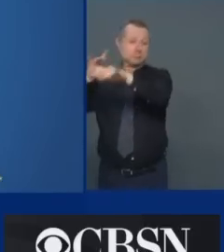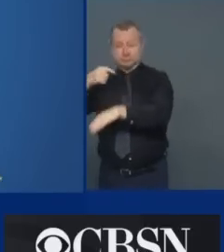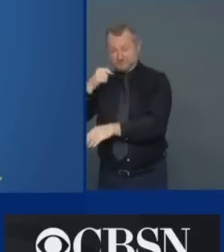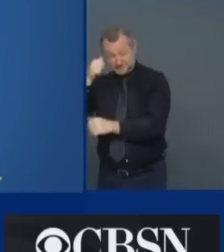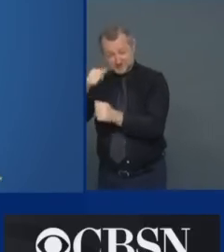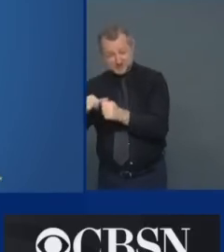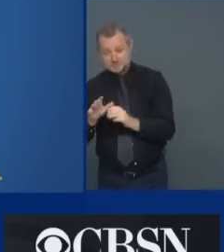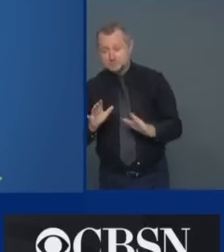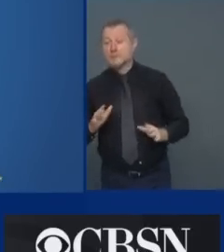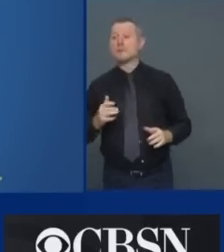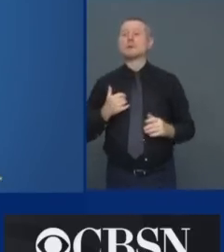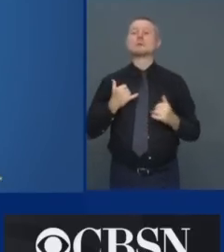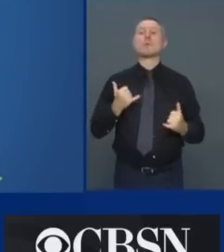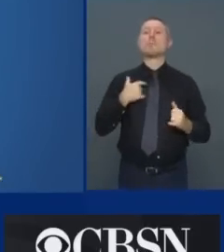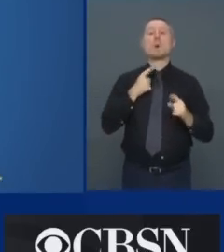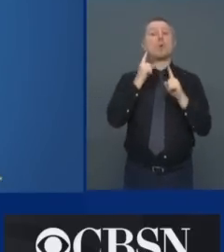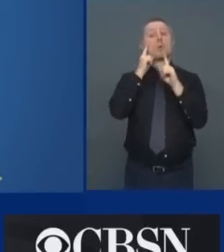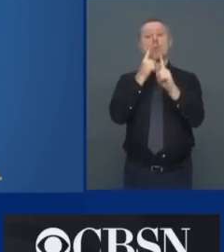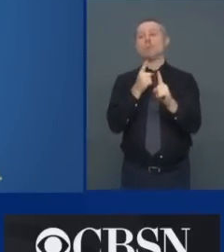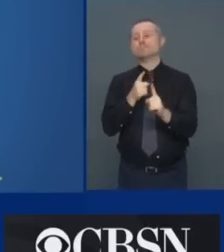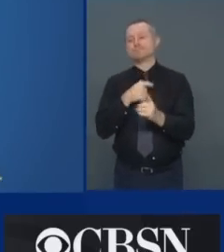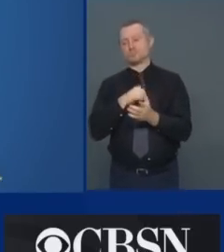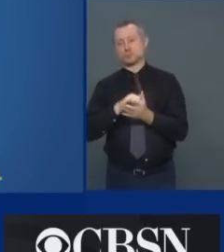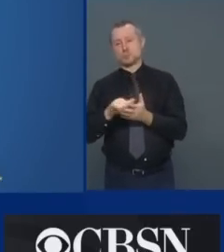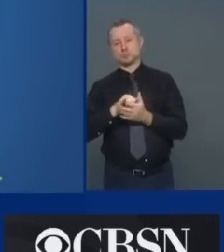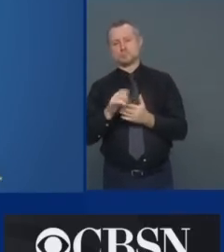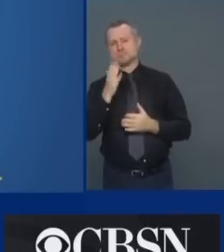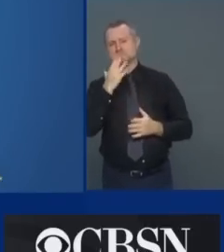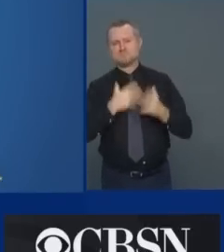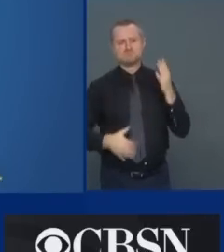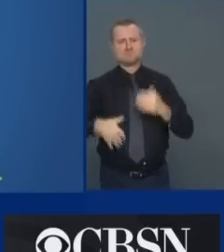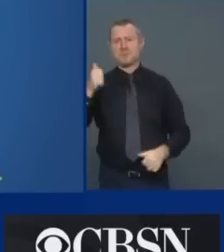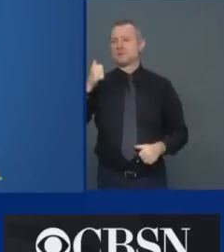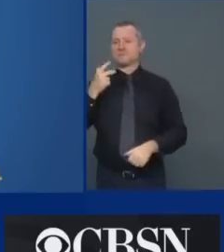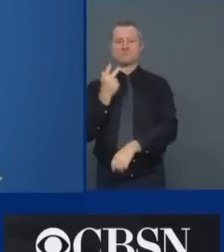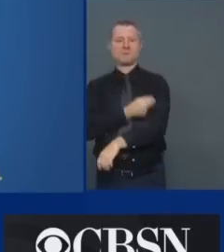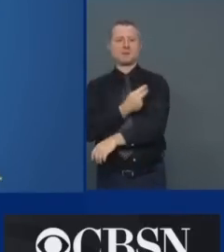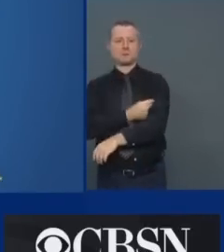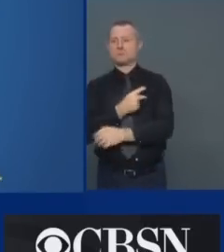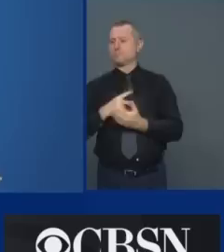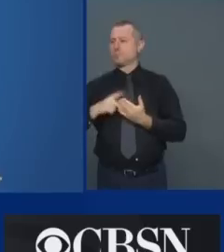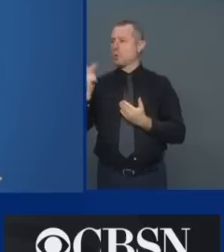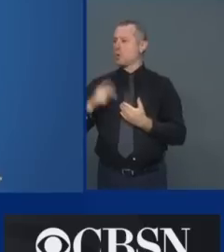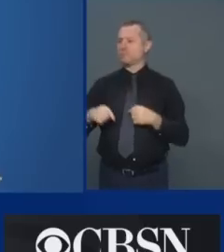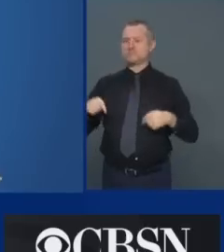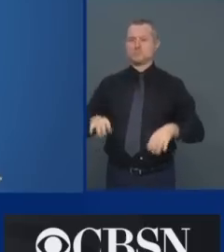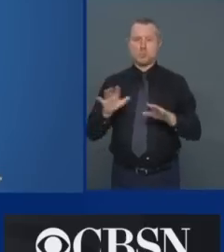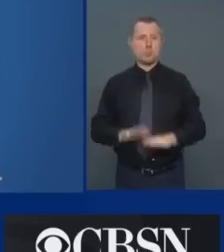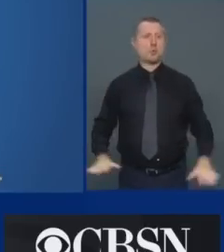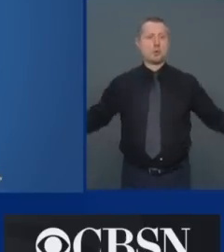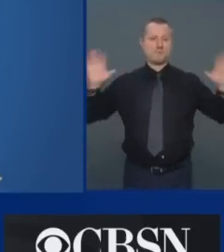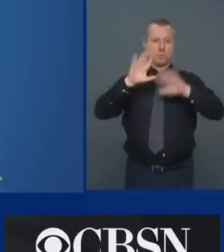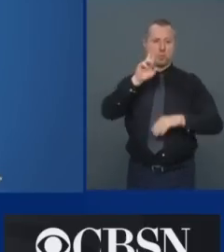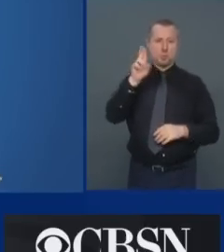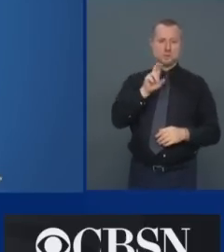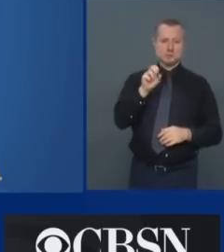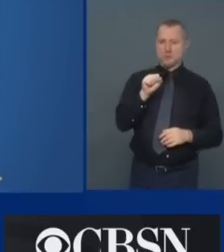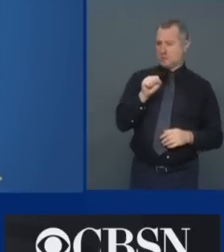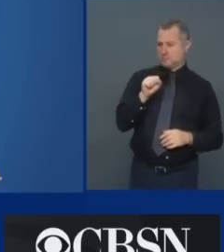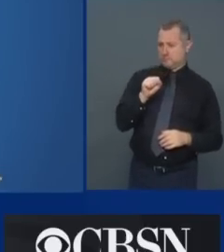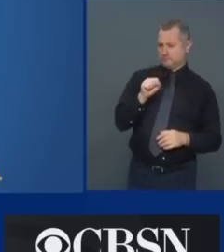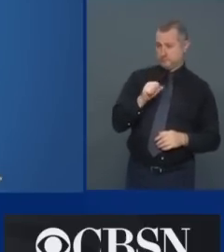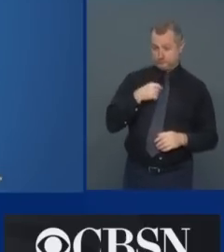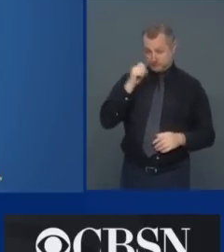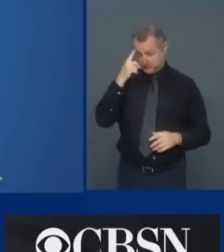to accomplish in New York? We should have the best vaccination program in the United States of America. I think the way we have